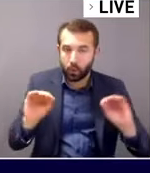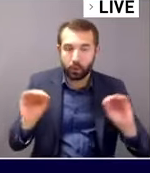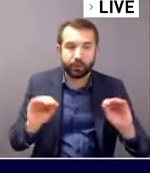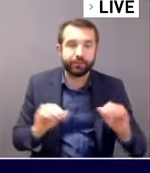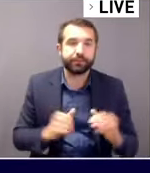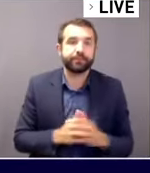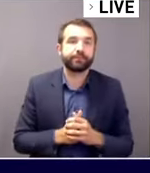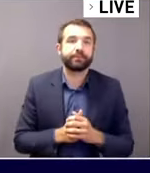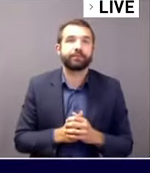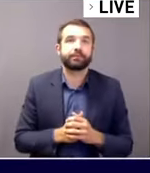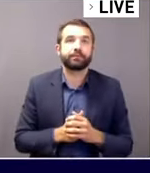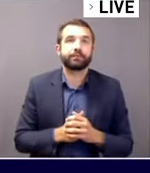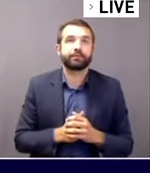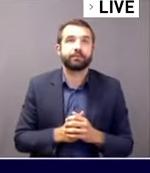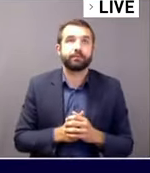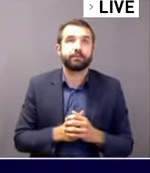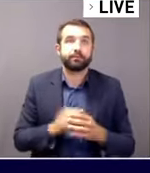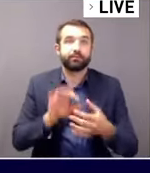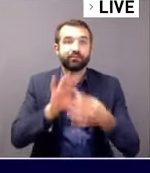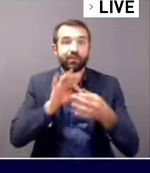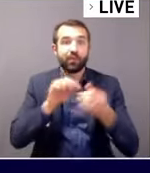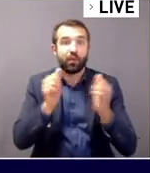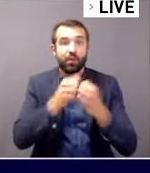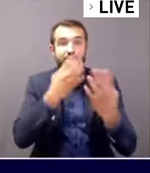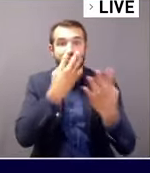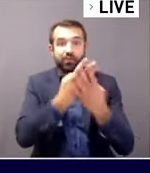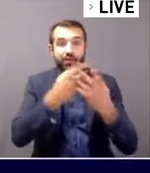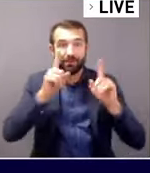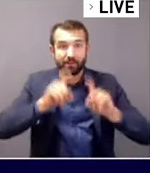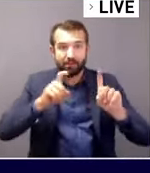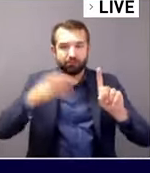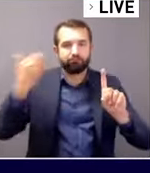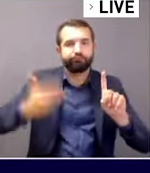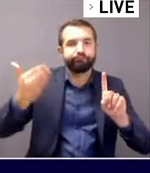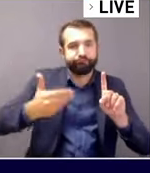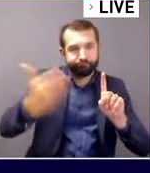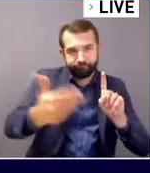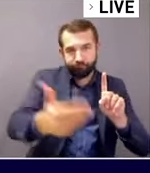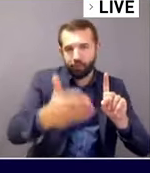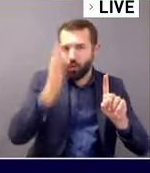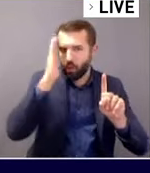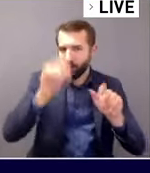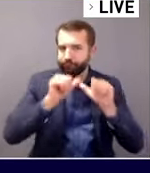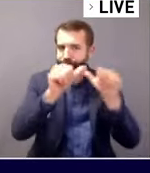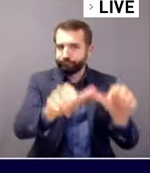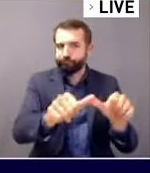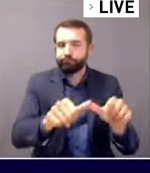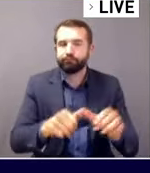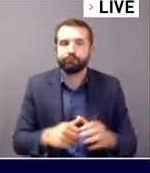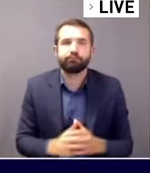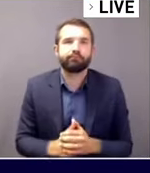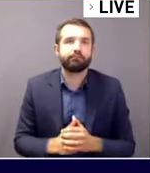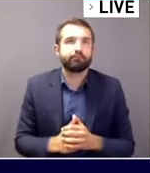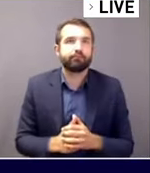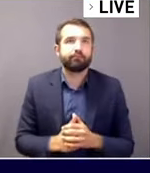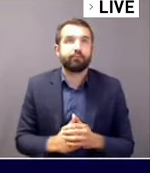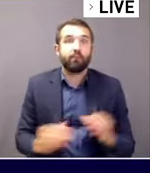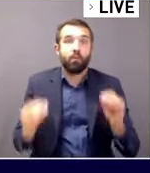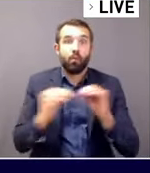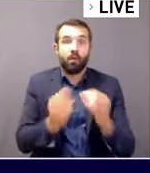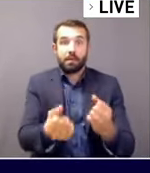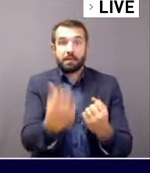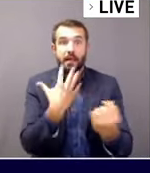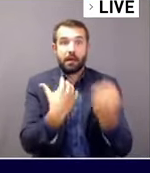We continue to work with the York County Jail. Retesting is ongoing, and we anticipate receiving additional sets